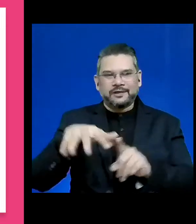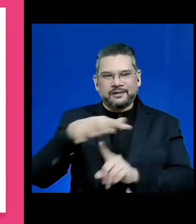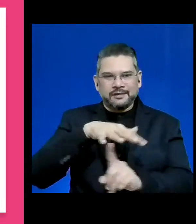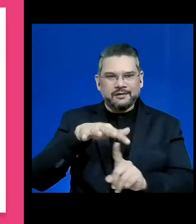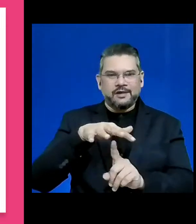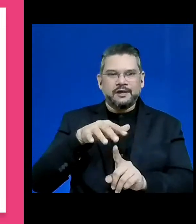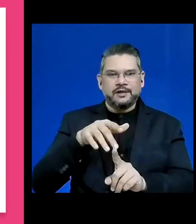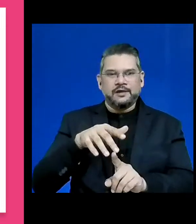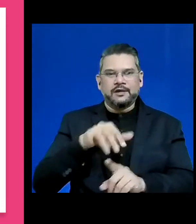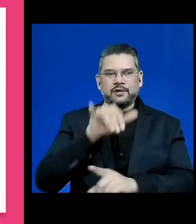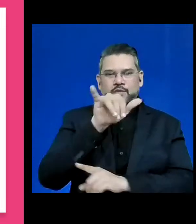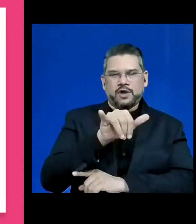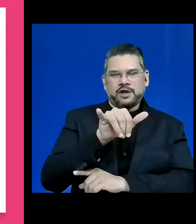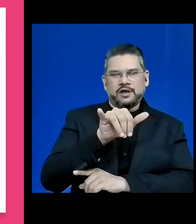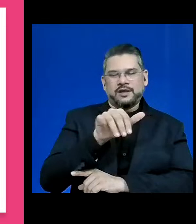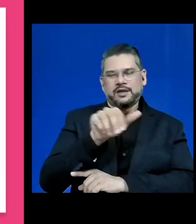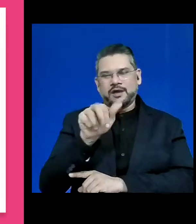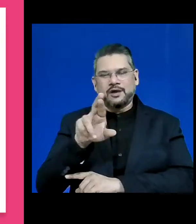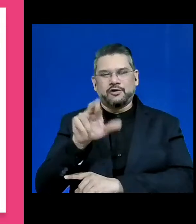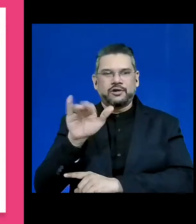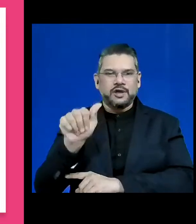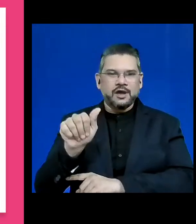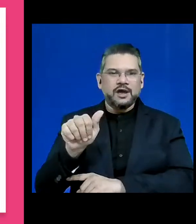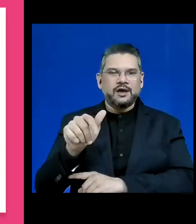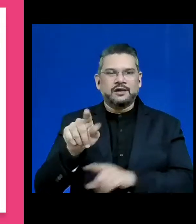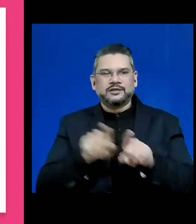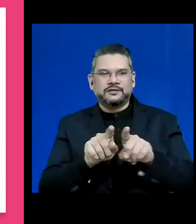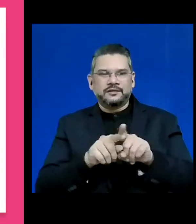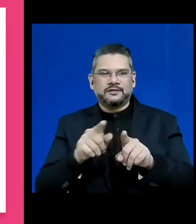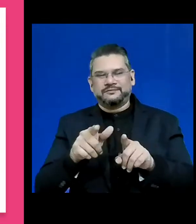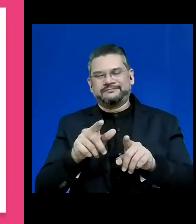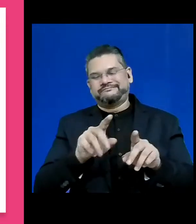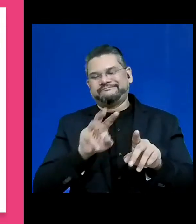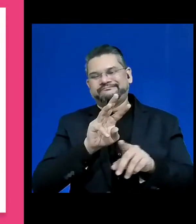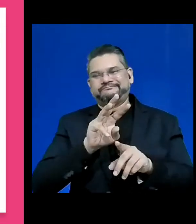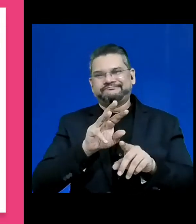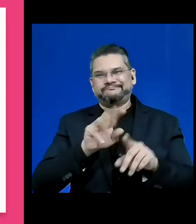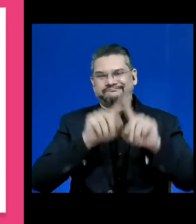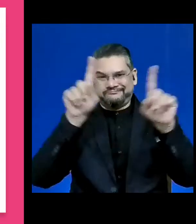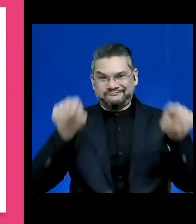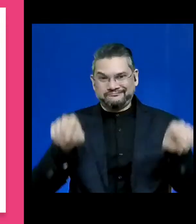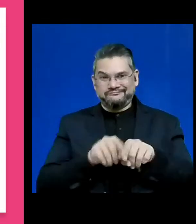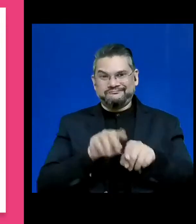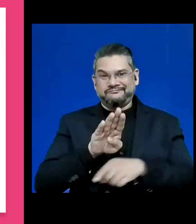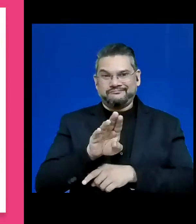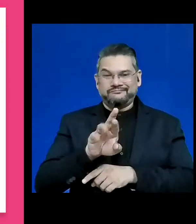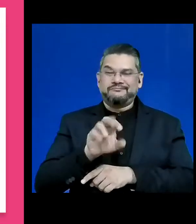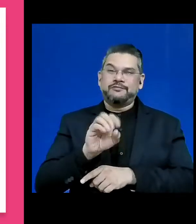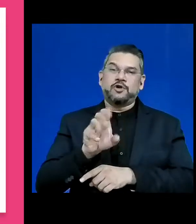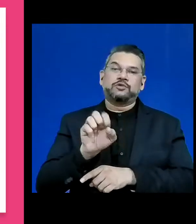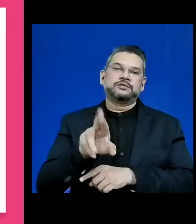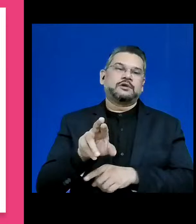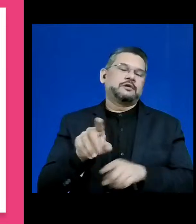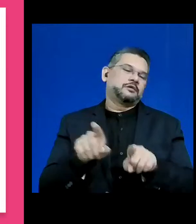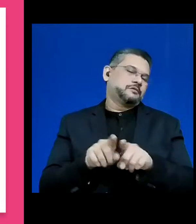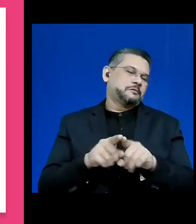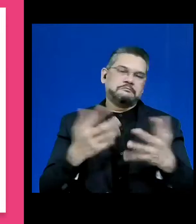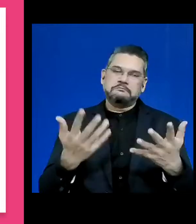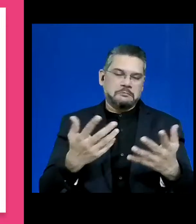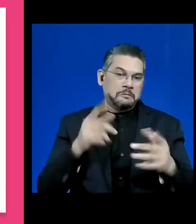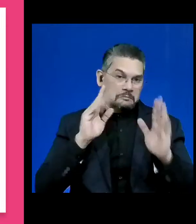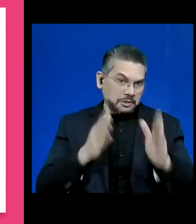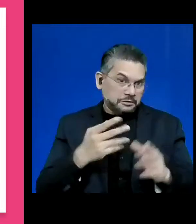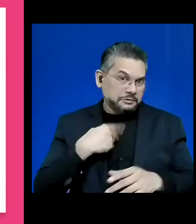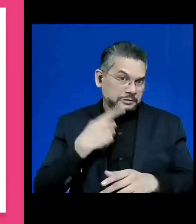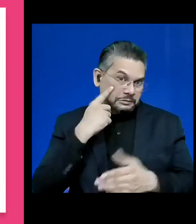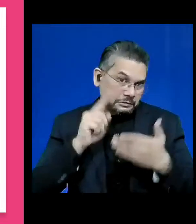browsers. And it's important to check to see if the roles or ARIA that you're using are